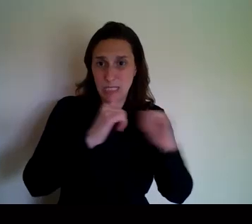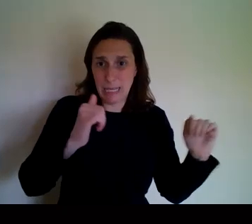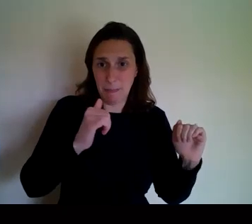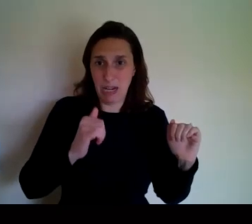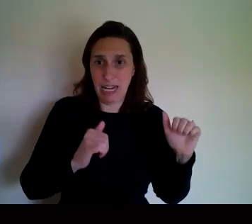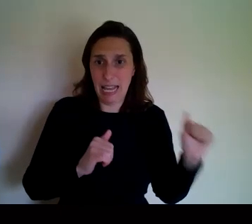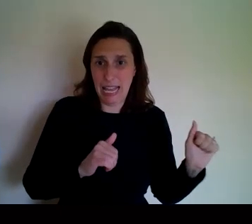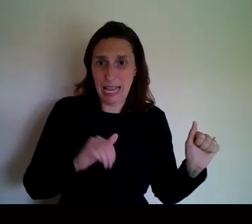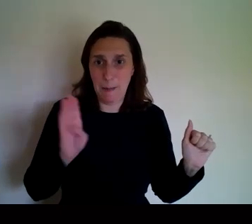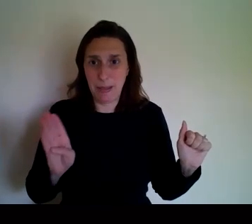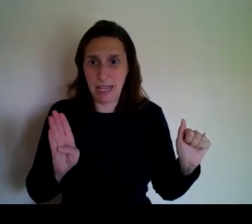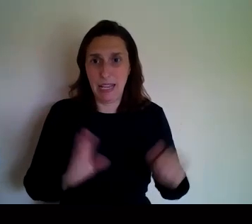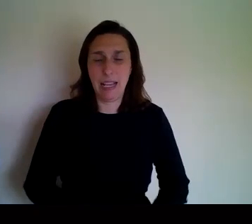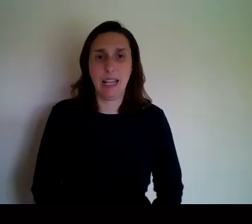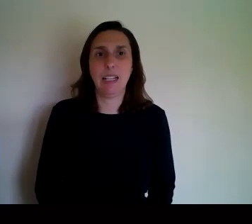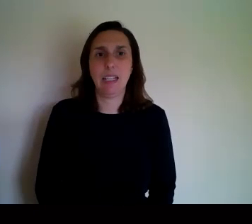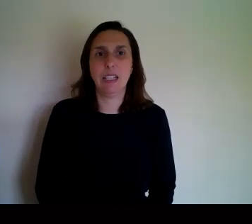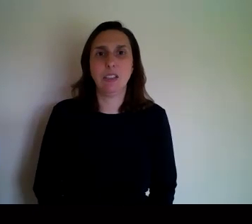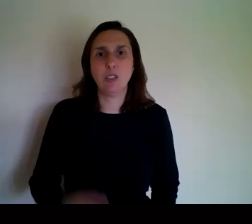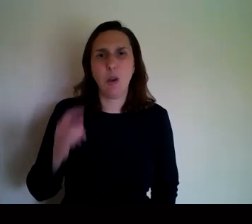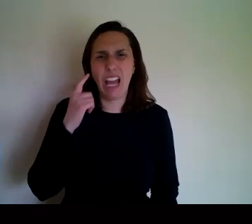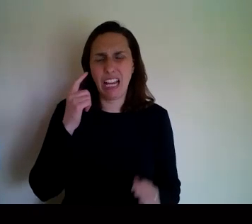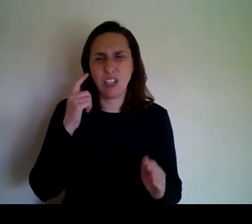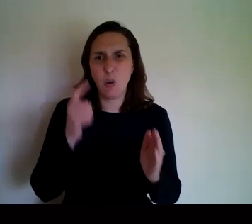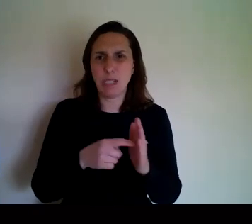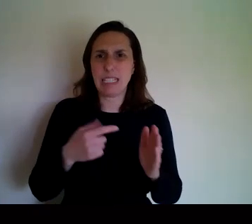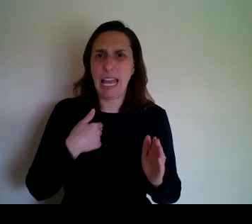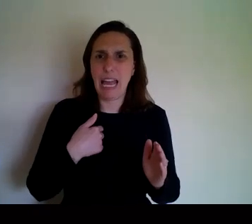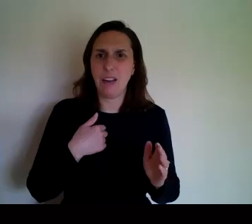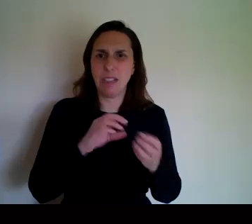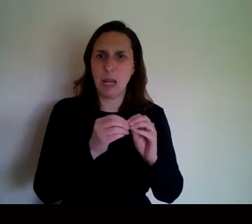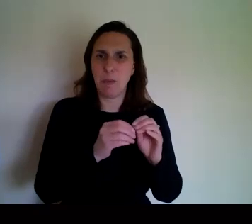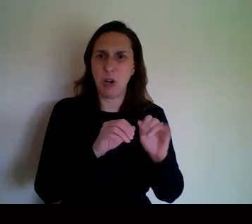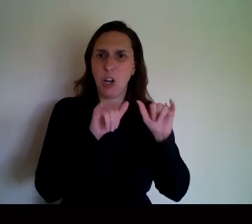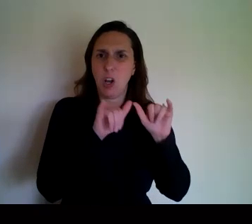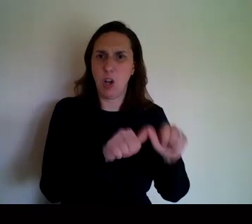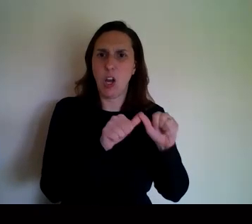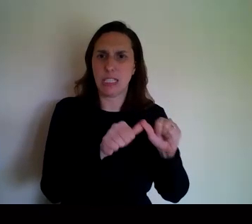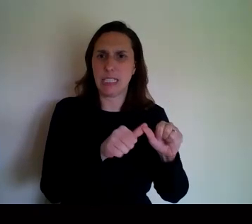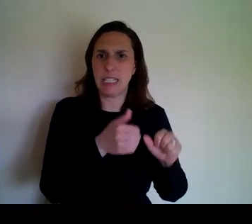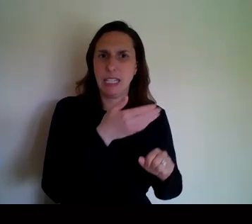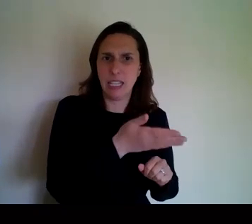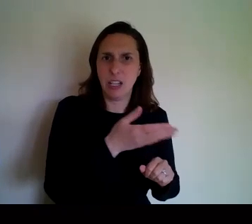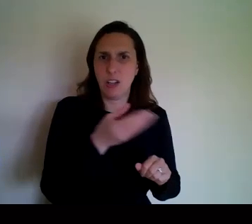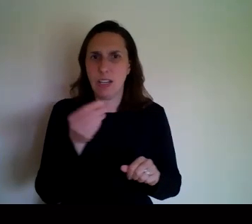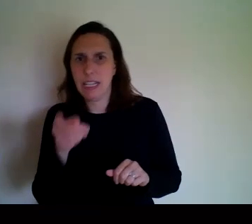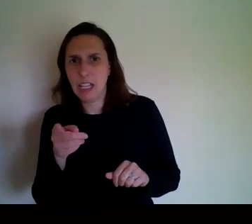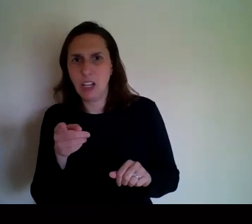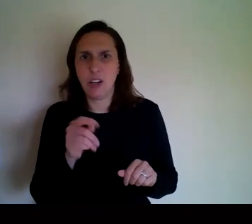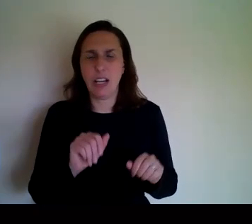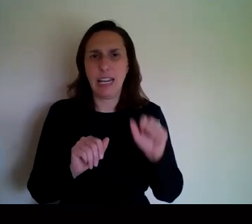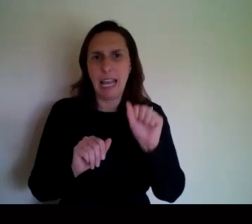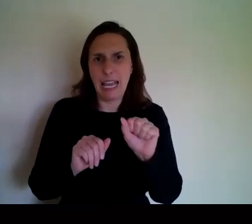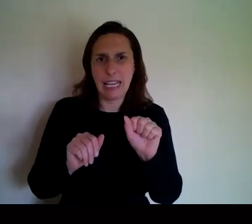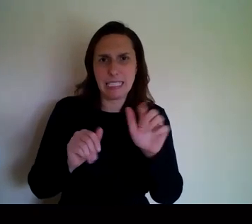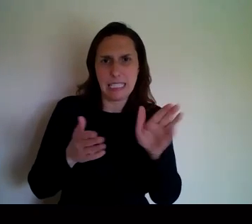So the thing I note is I have a constant here and a constant here, and a is in both of these terms. So I'm going to bring the